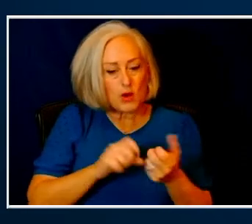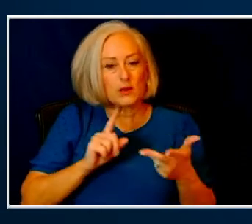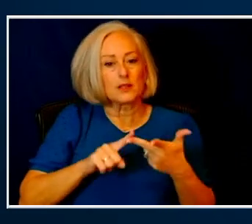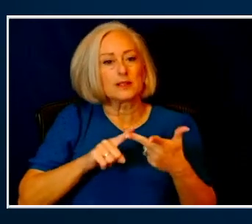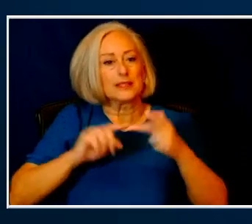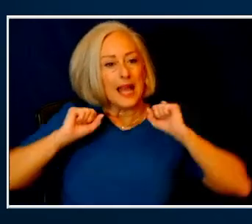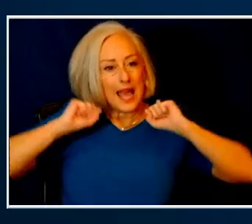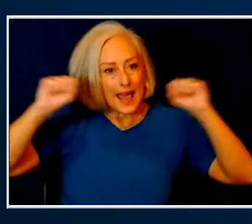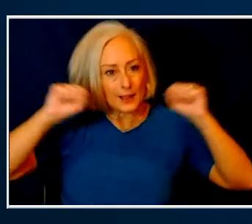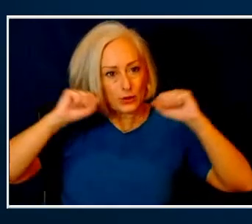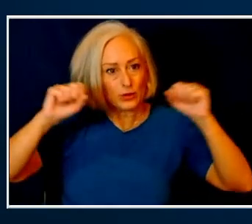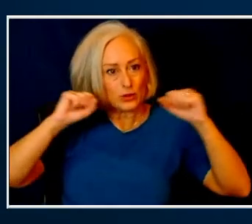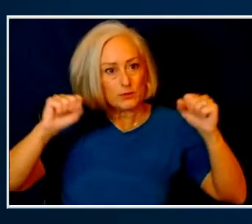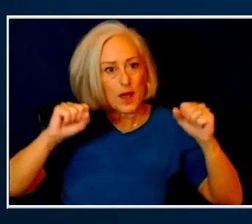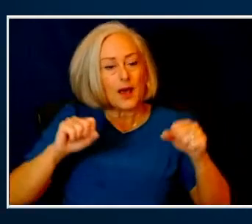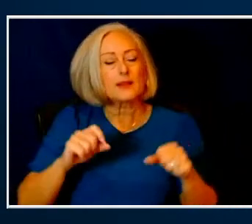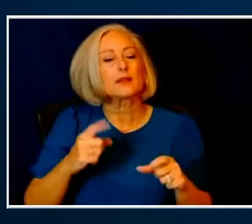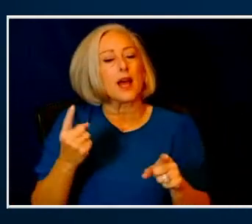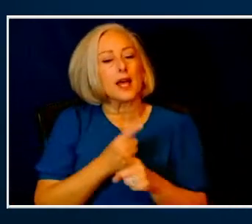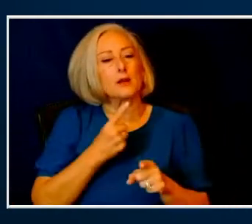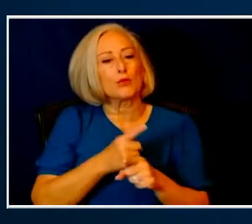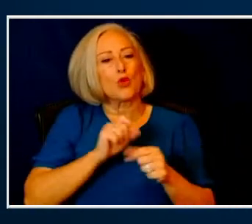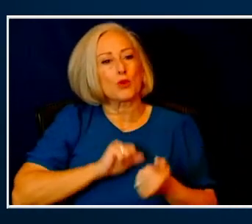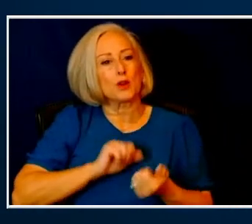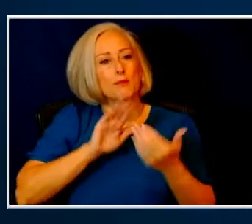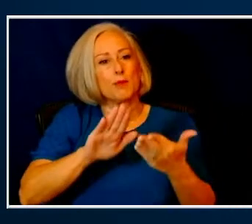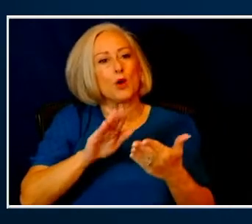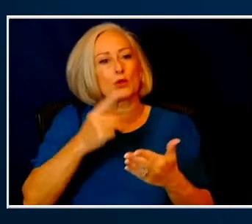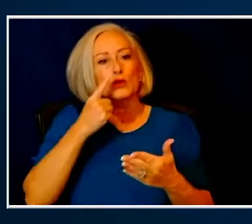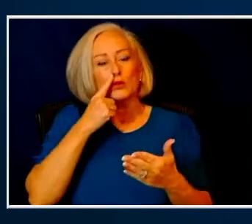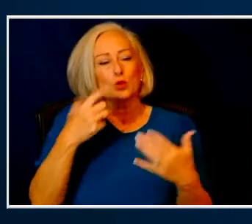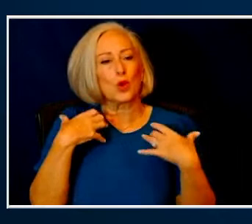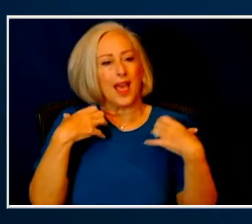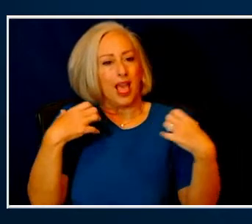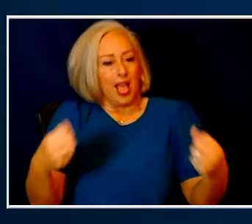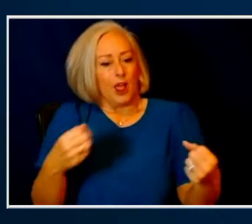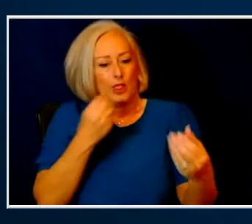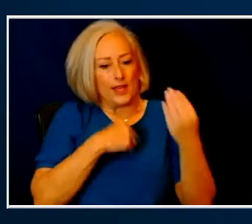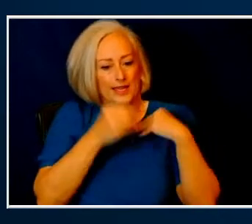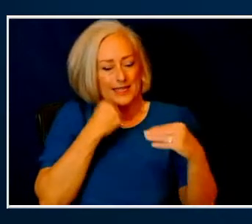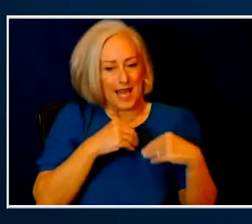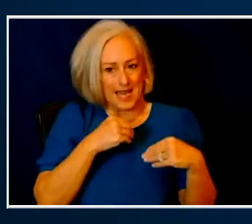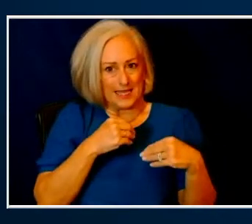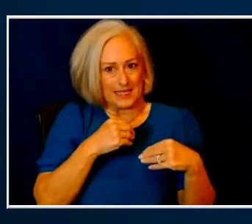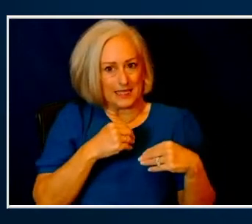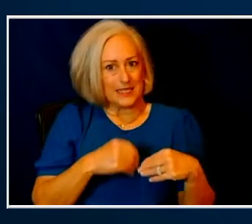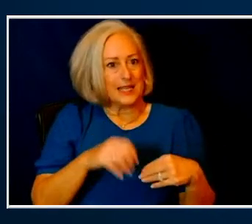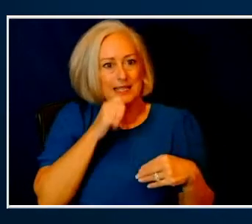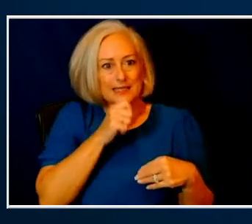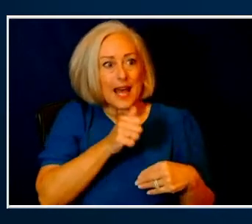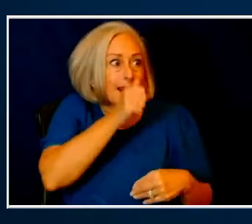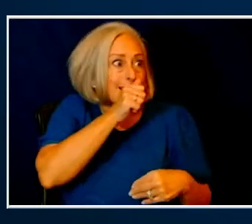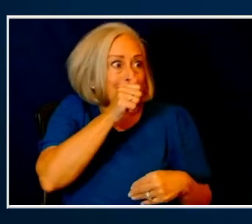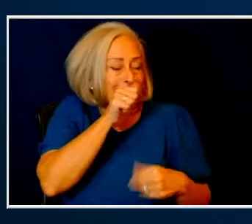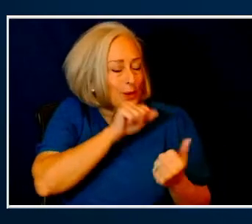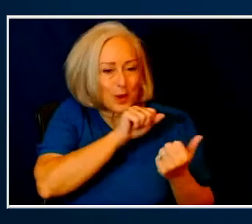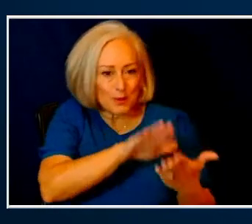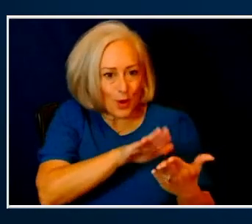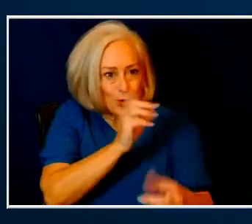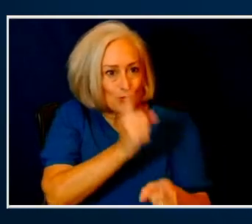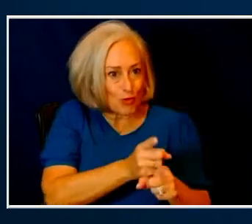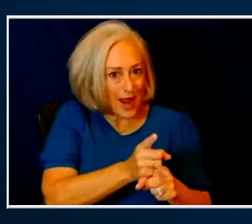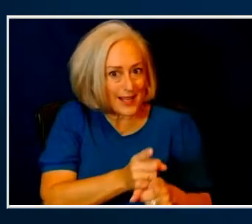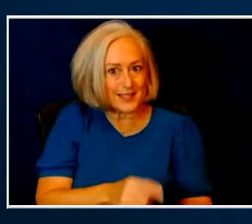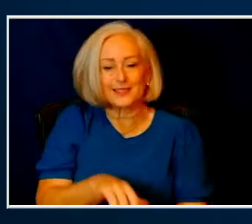healthy, balanced diet. It's not a special secret diet. It's the right approach to a healthy, balanced diet. Is that a fair summation? That's fair. Yeah. All